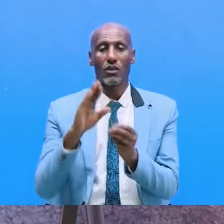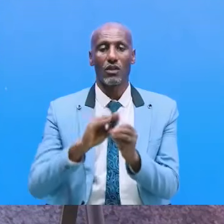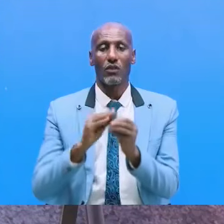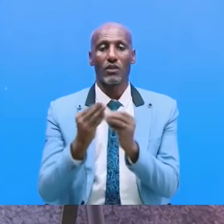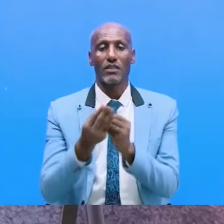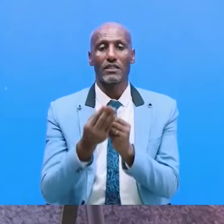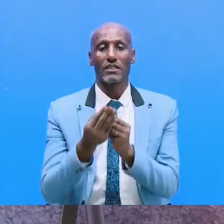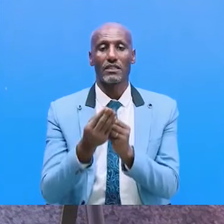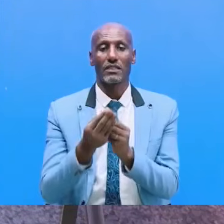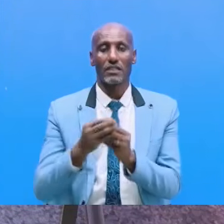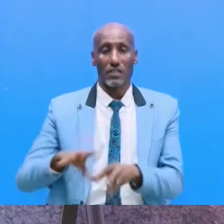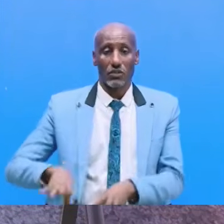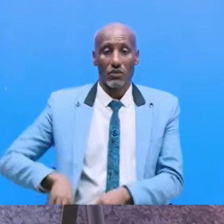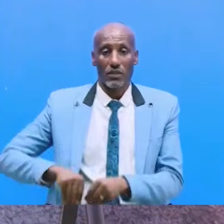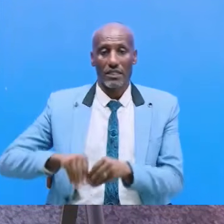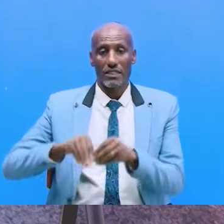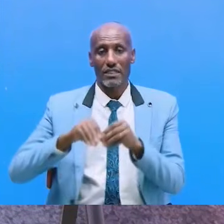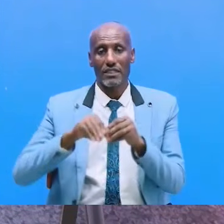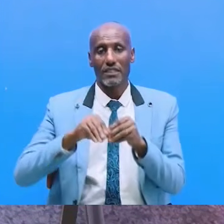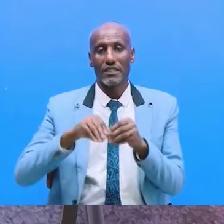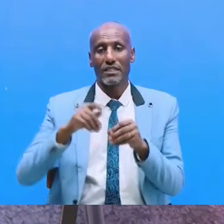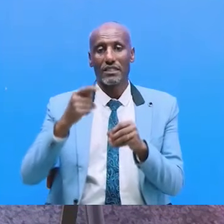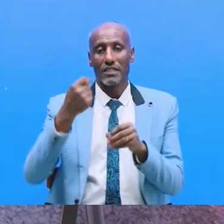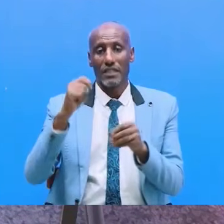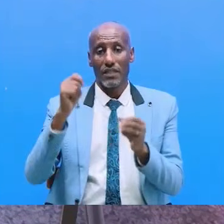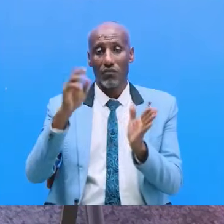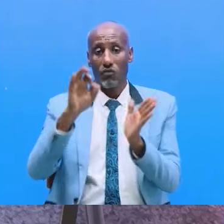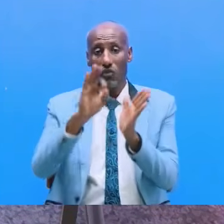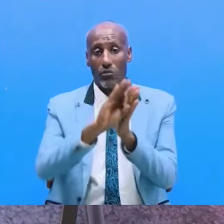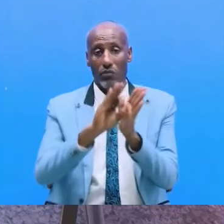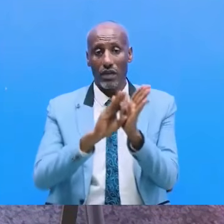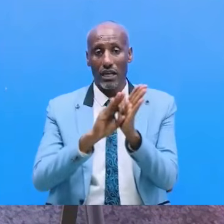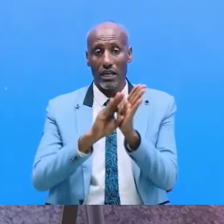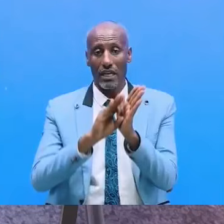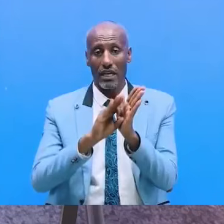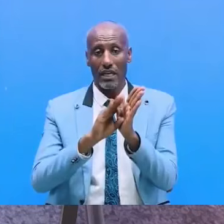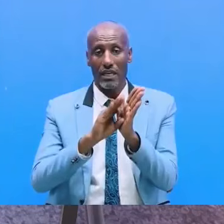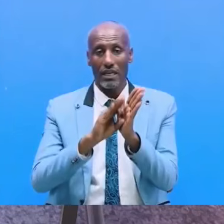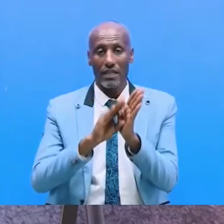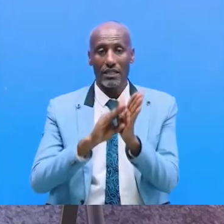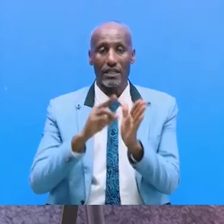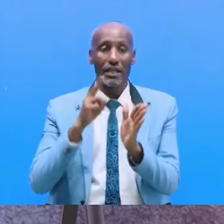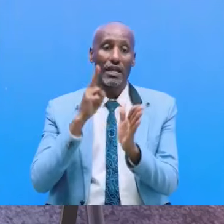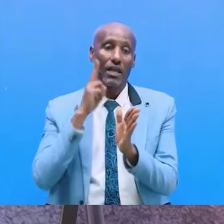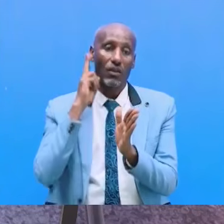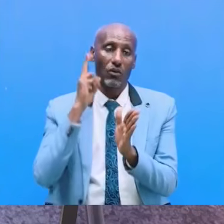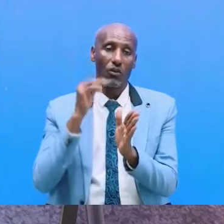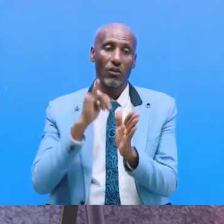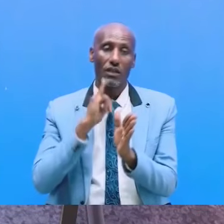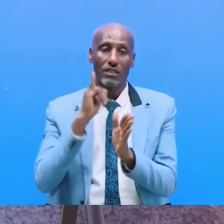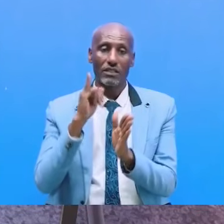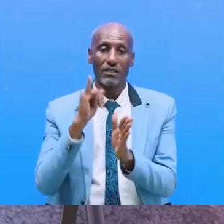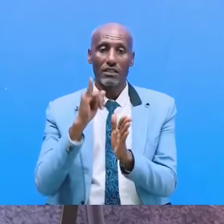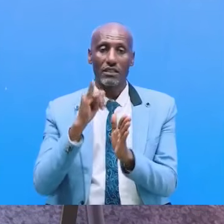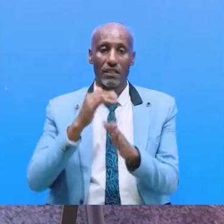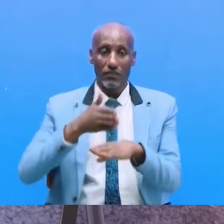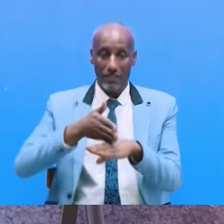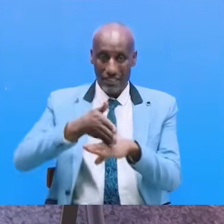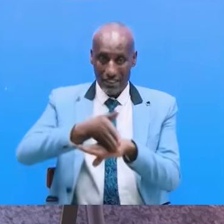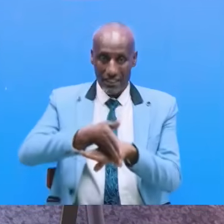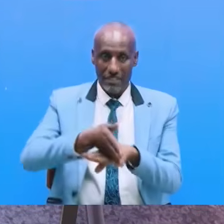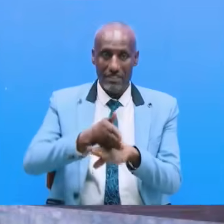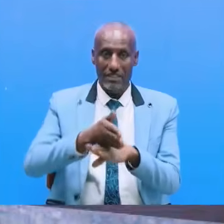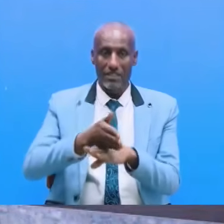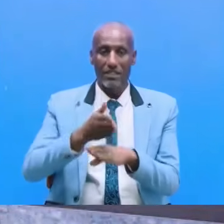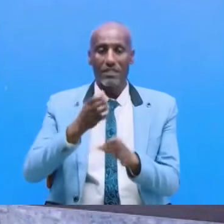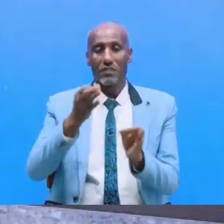So students, here is the formal methods of greeting or saying hello. And also after this, let me